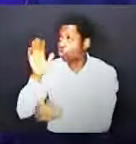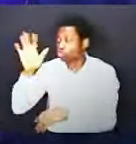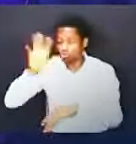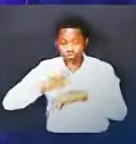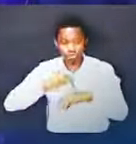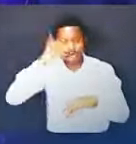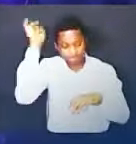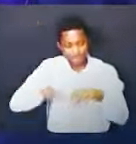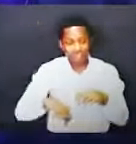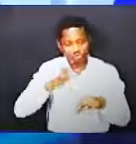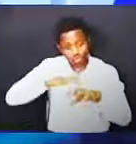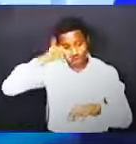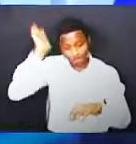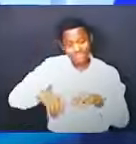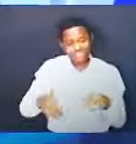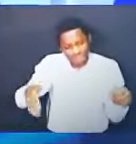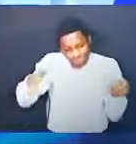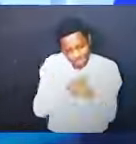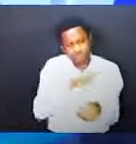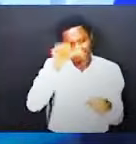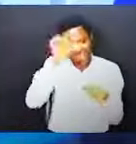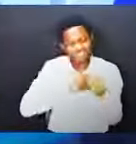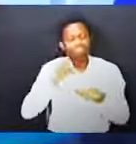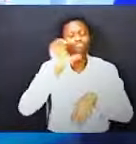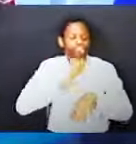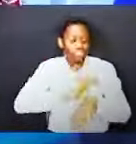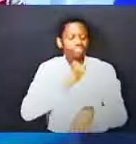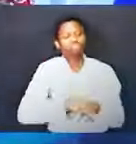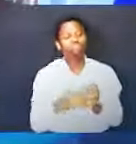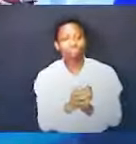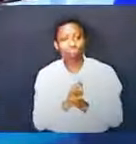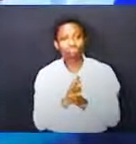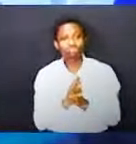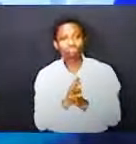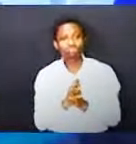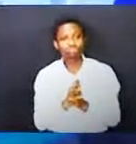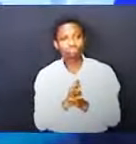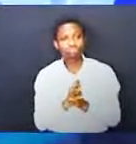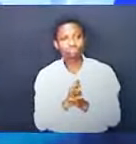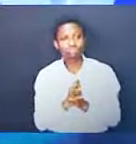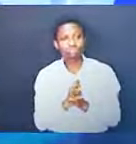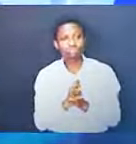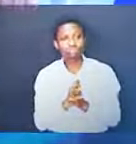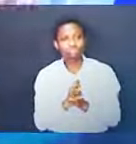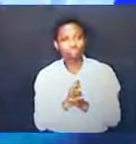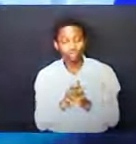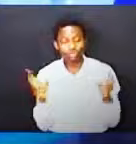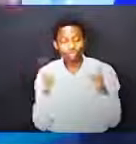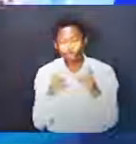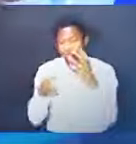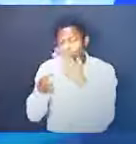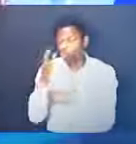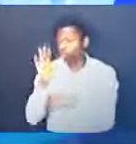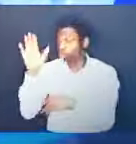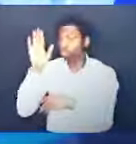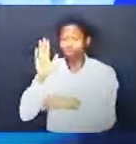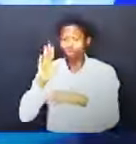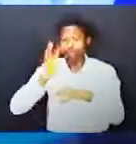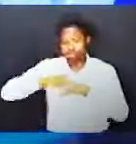Na mum onyame ni. It is the glory of God that is a spiritual kind of paint that we use to paint